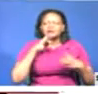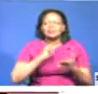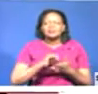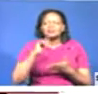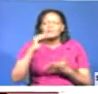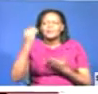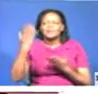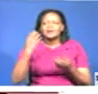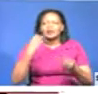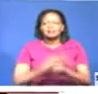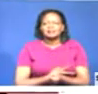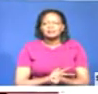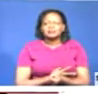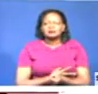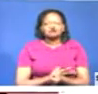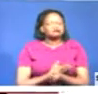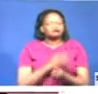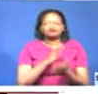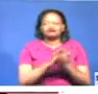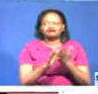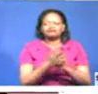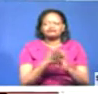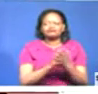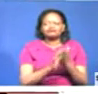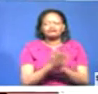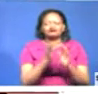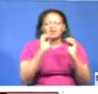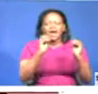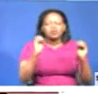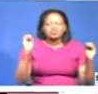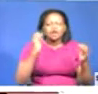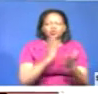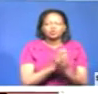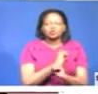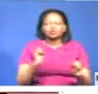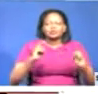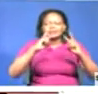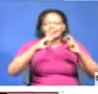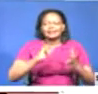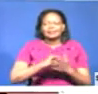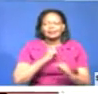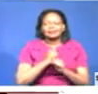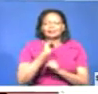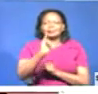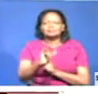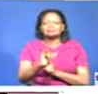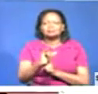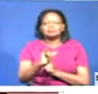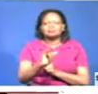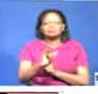cancer. There is no way in the world that a study has actually shown that to be true, and the study that did that, they did that by falsifying